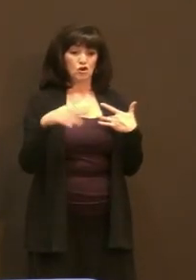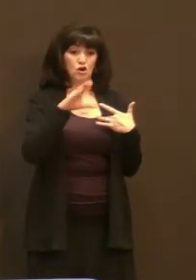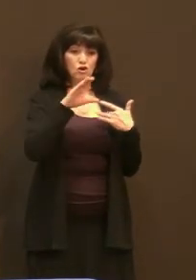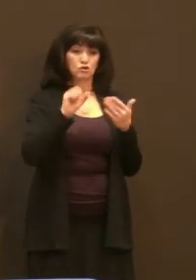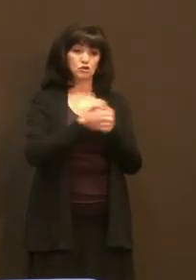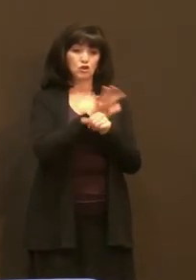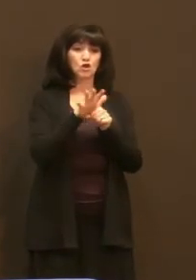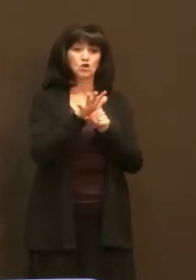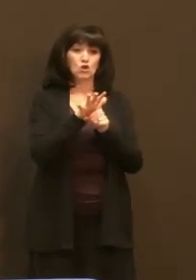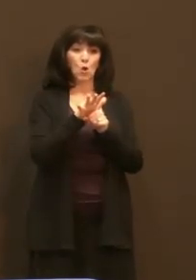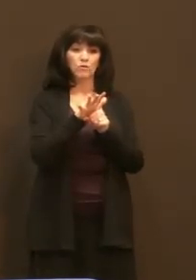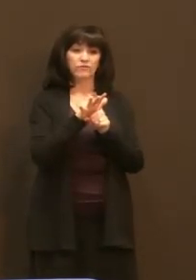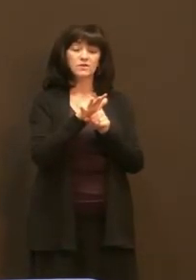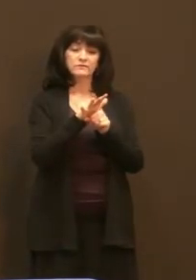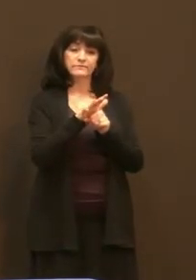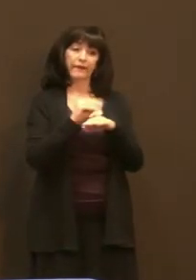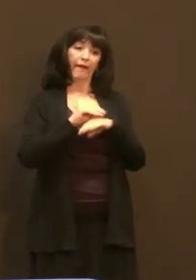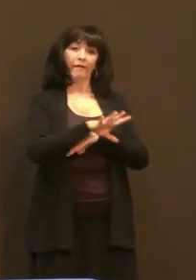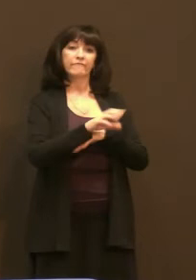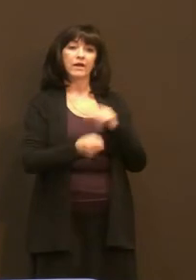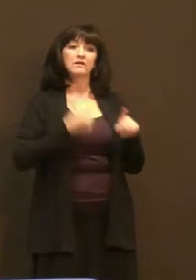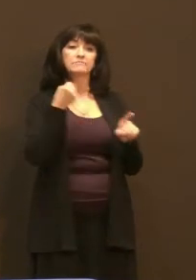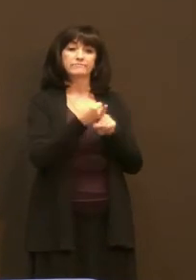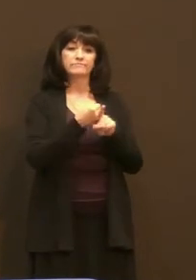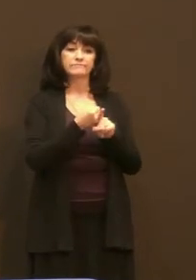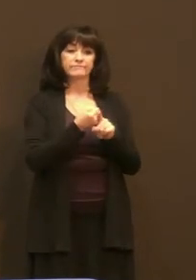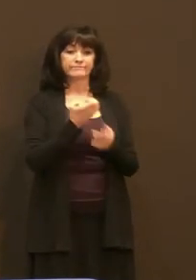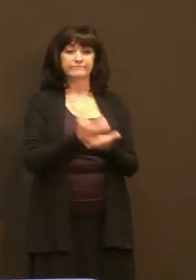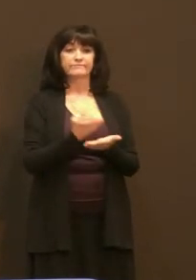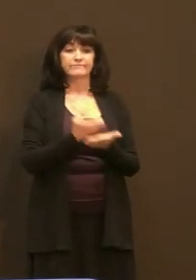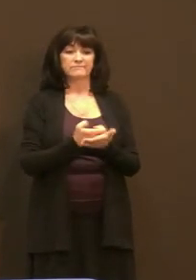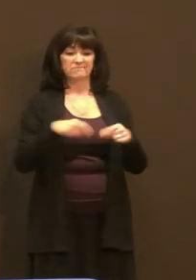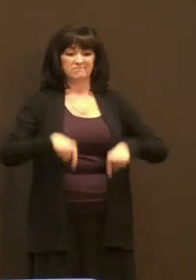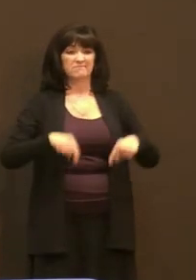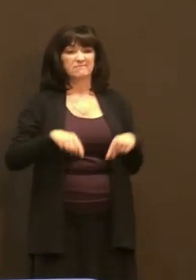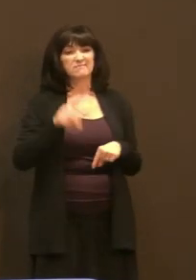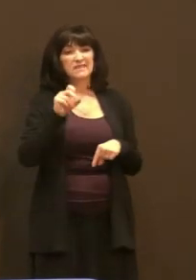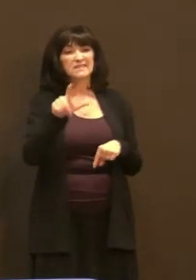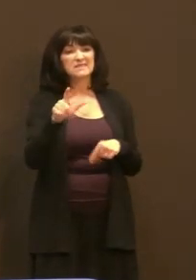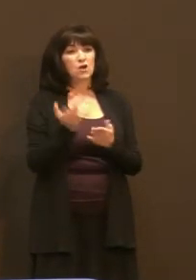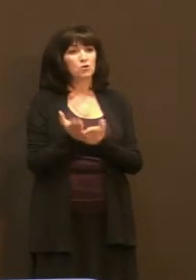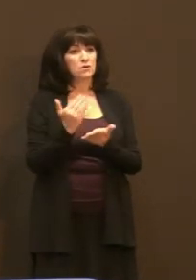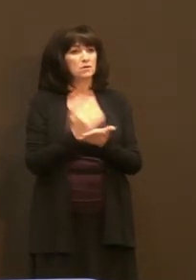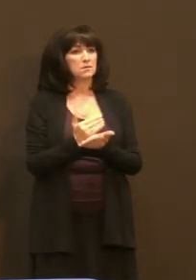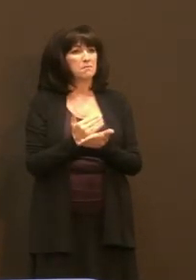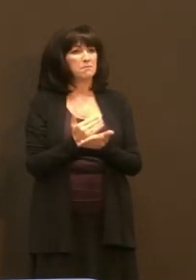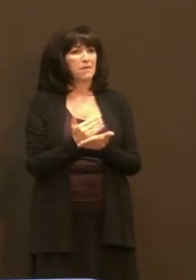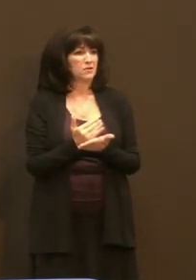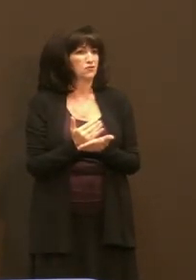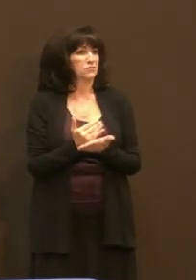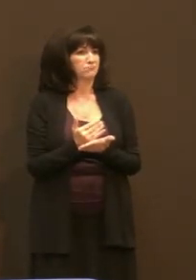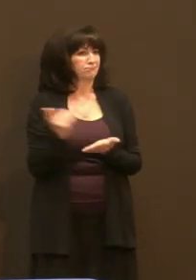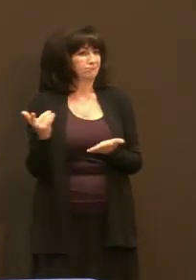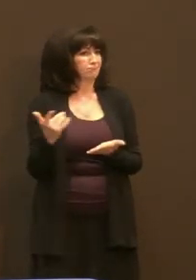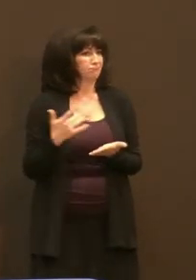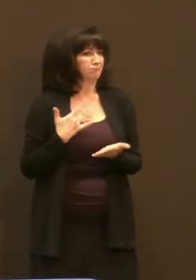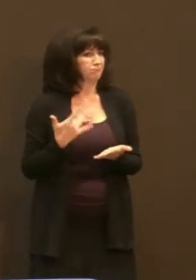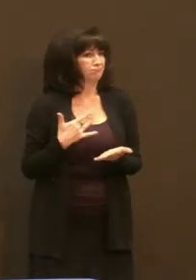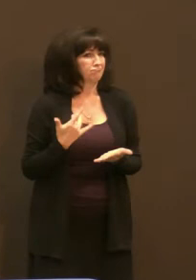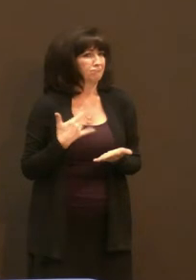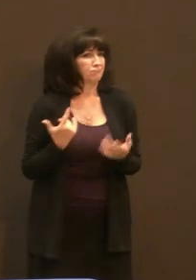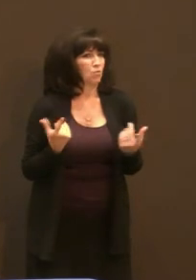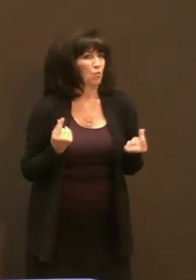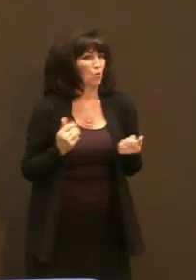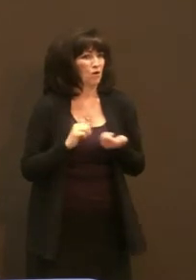forward? I'll tell you, it breaks my heart when I have these conference calls with small business owners, like the